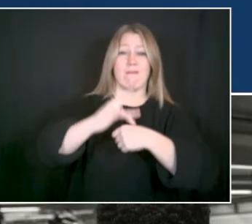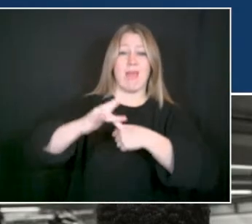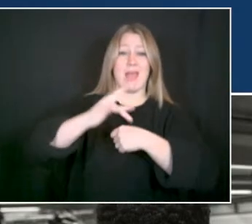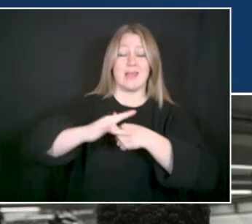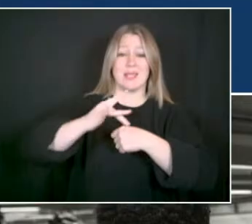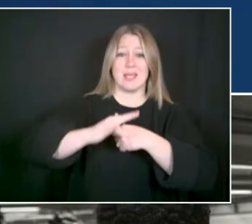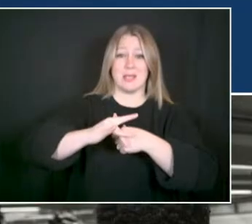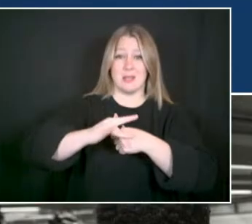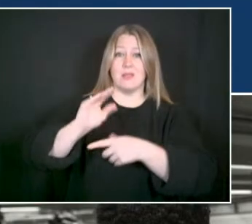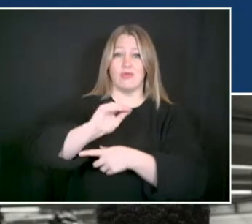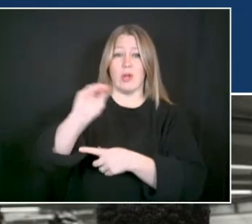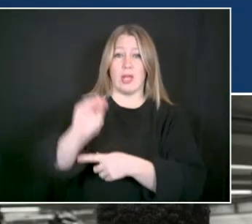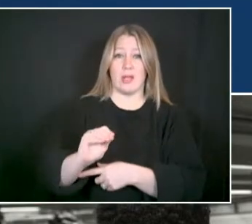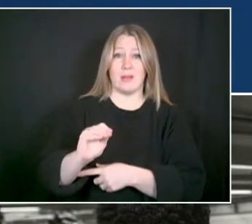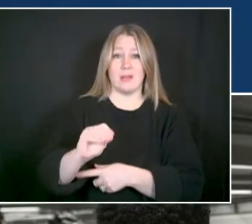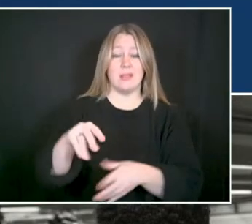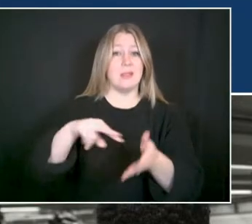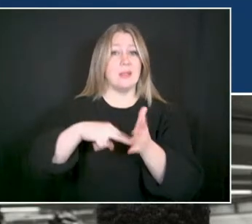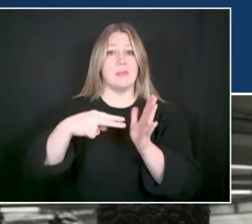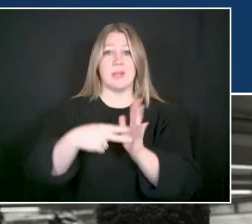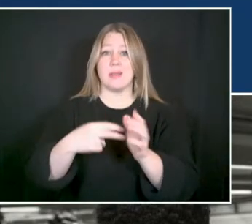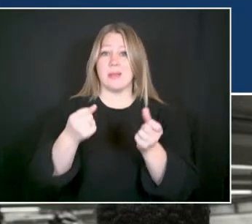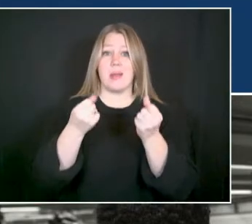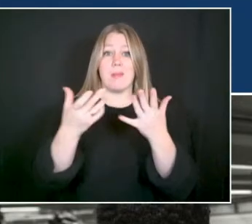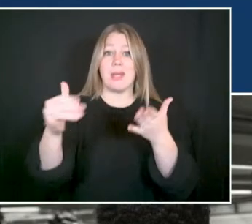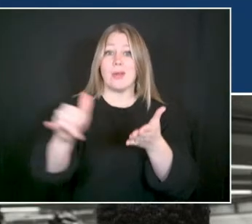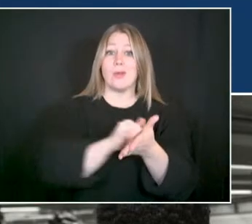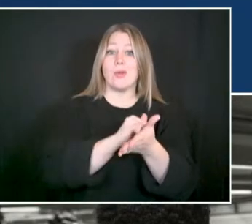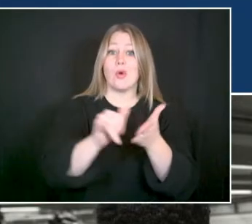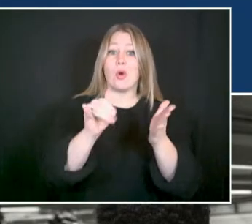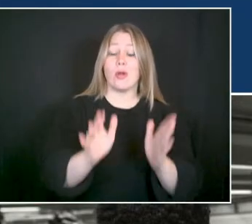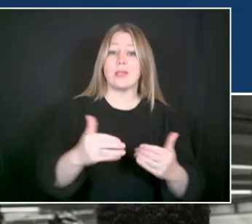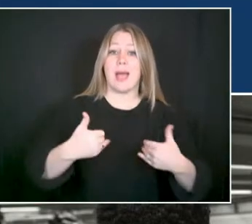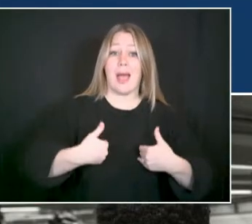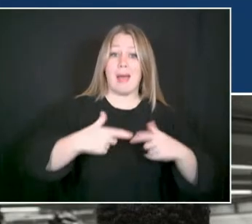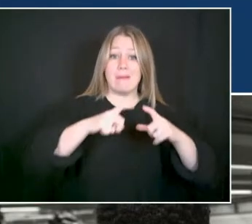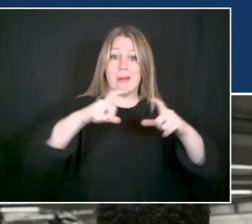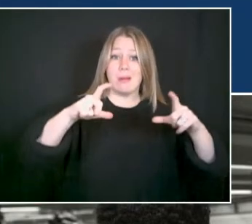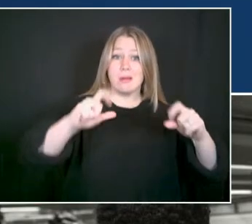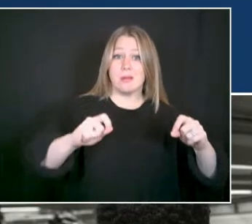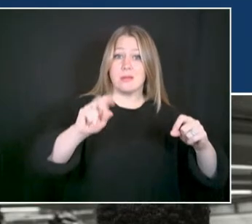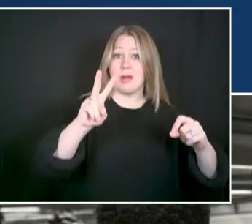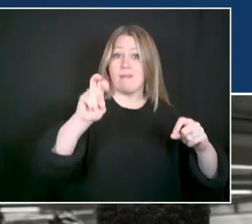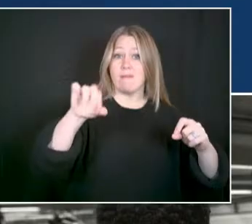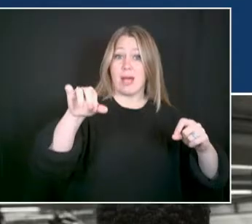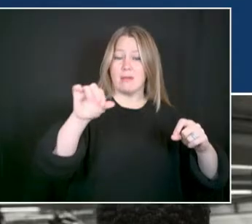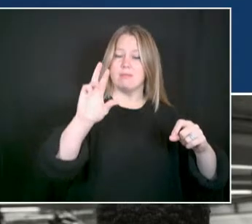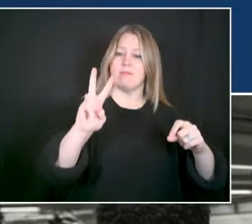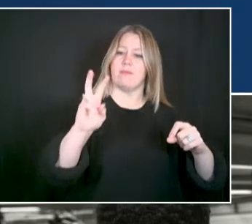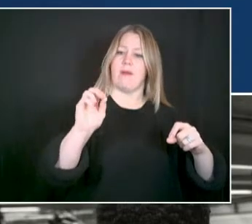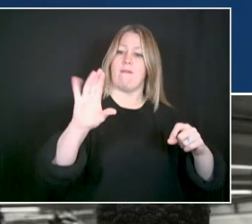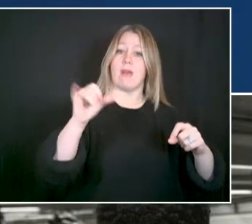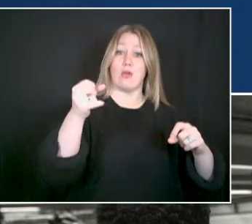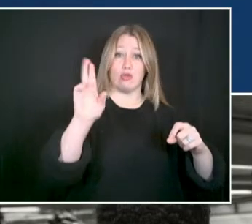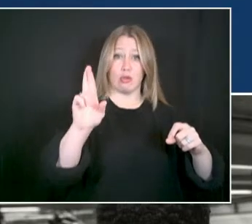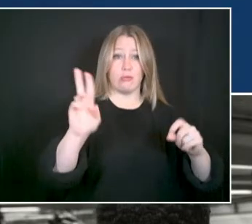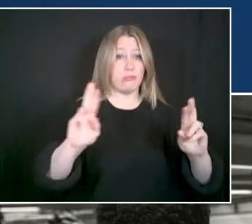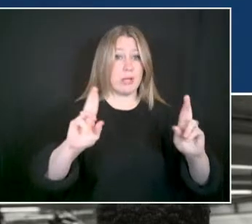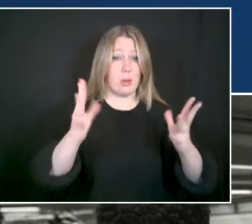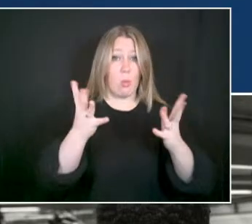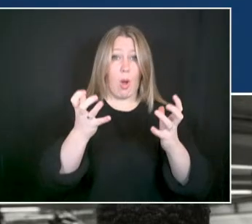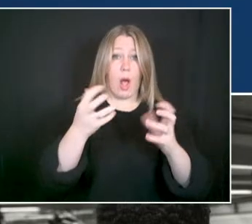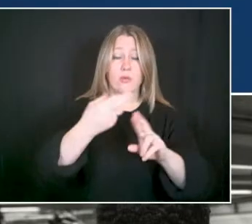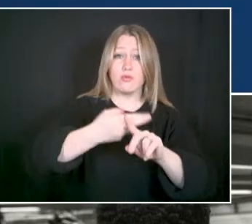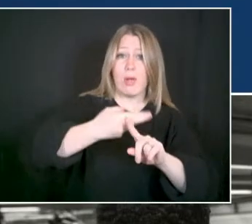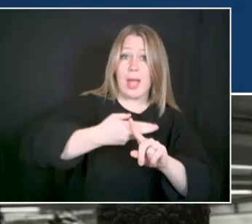New Yorkers are walking around with vouchers or walking around with the desire to rent or desire to even buy homes, start